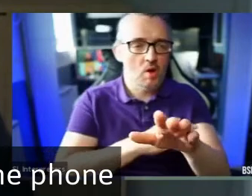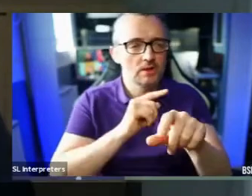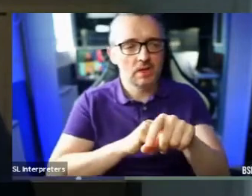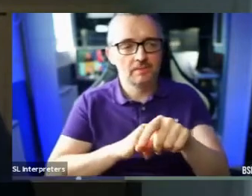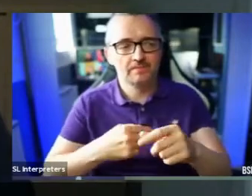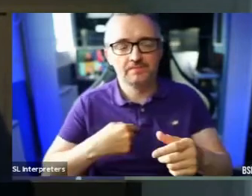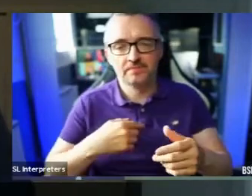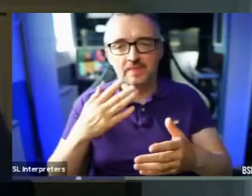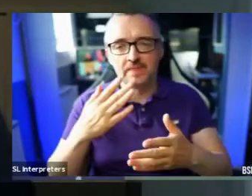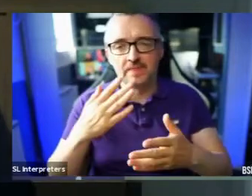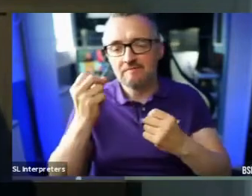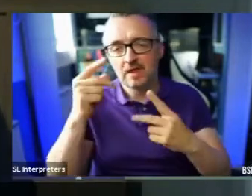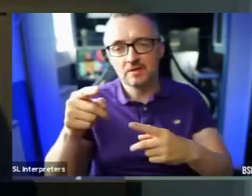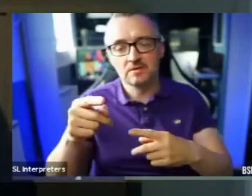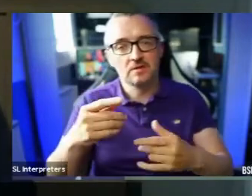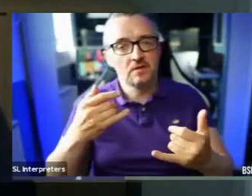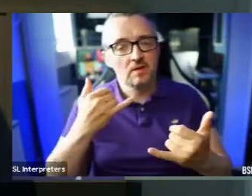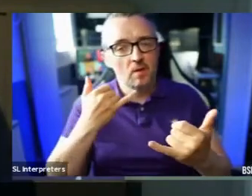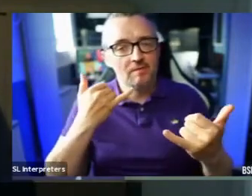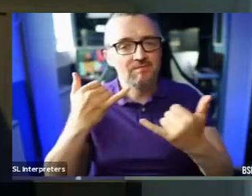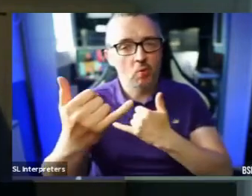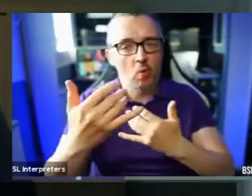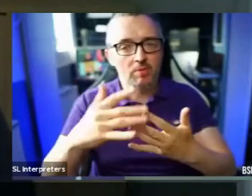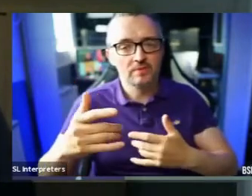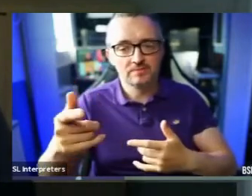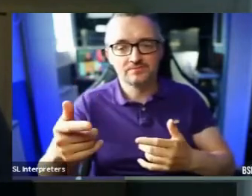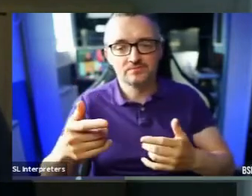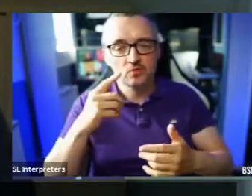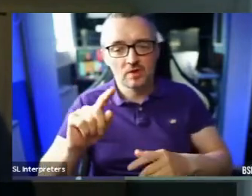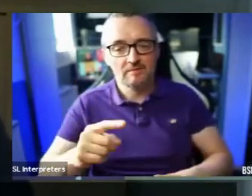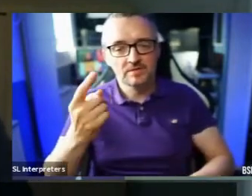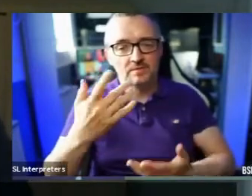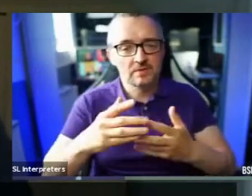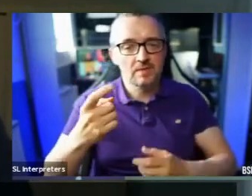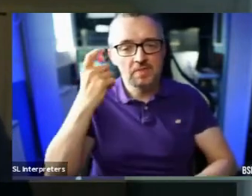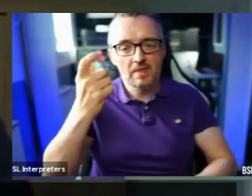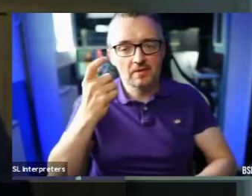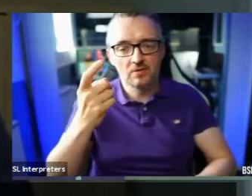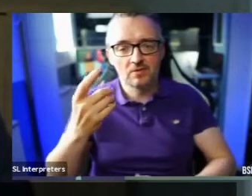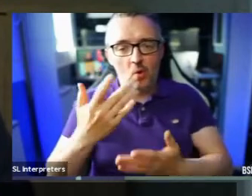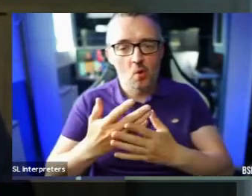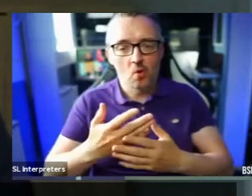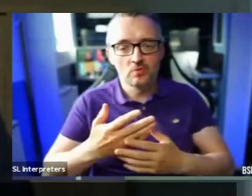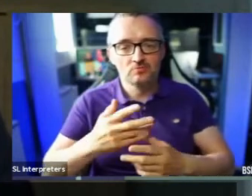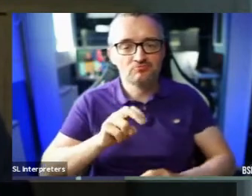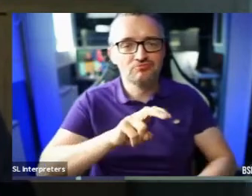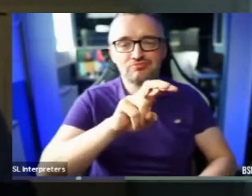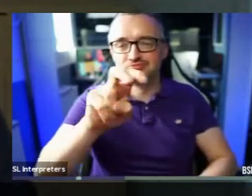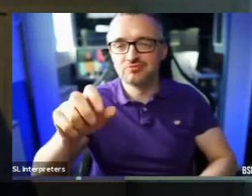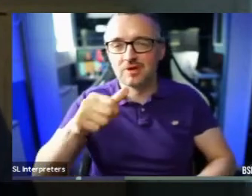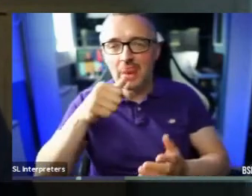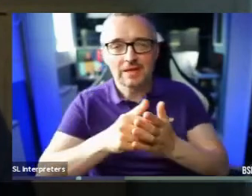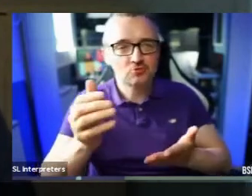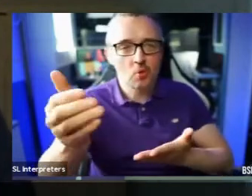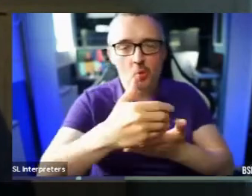to me when you were first thinking about going on tour and collecting the letters. And I was pretty amazed and inspired at that